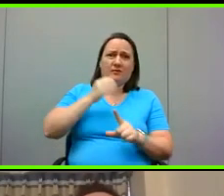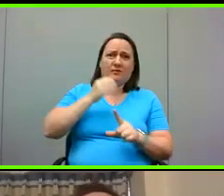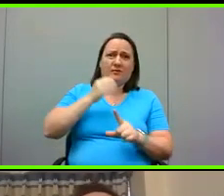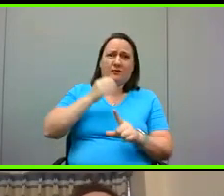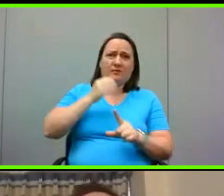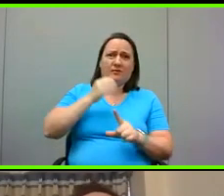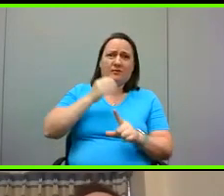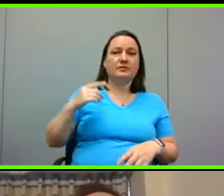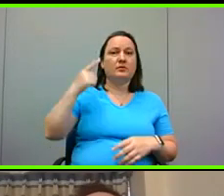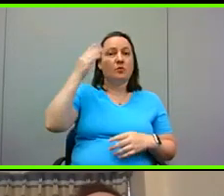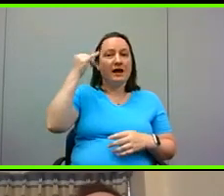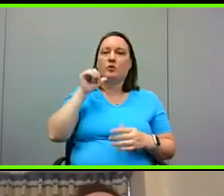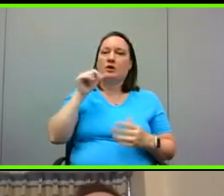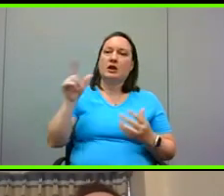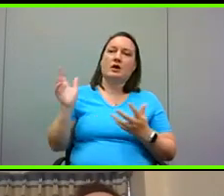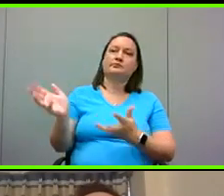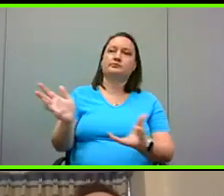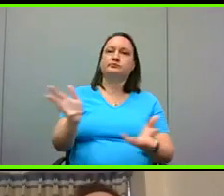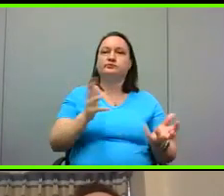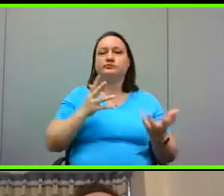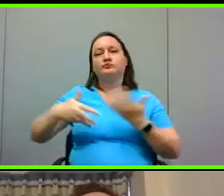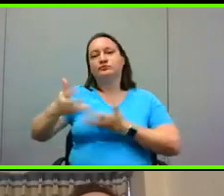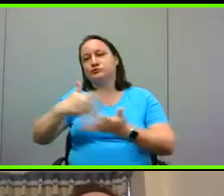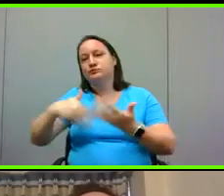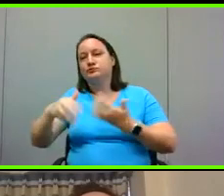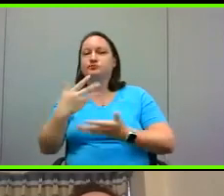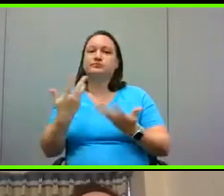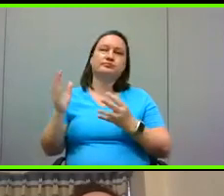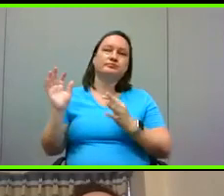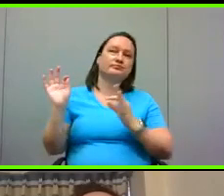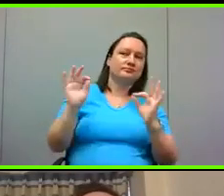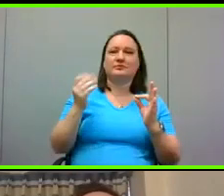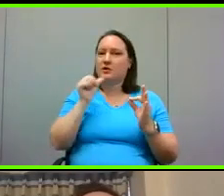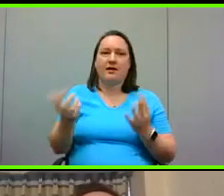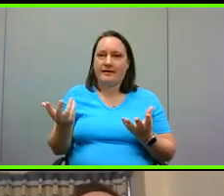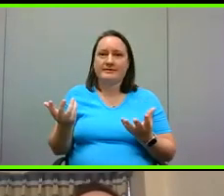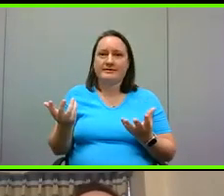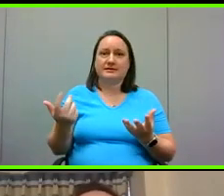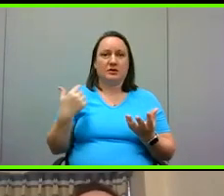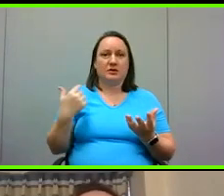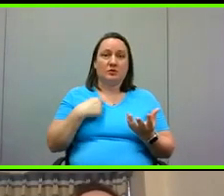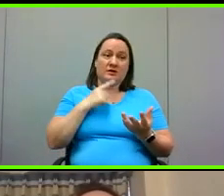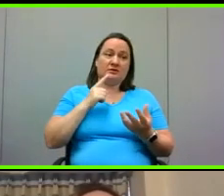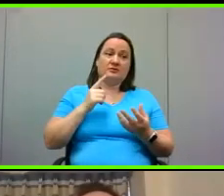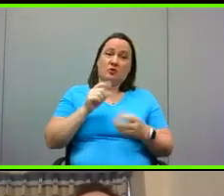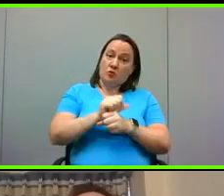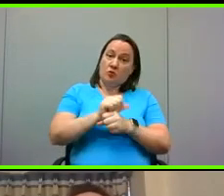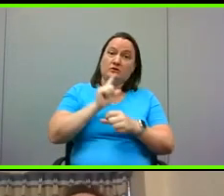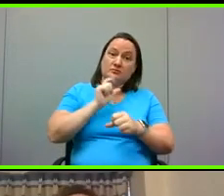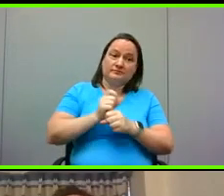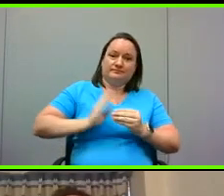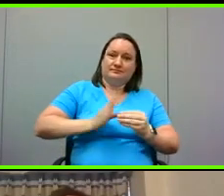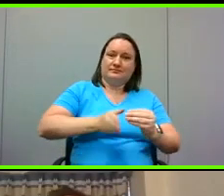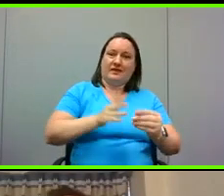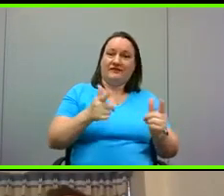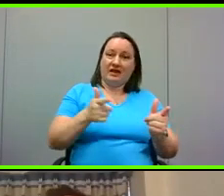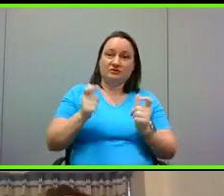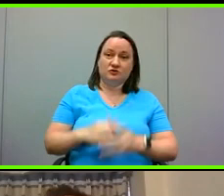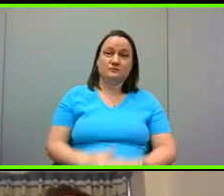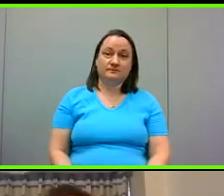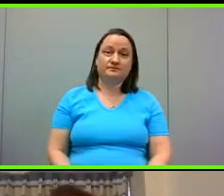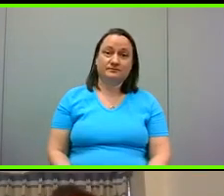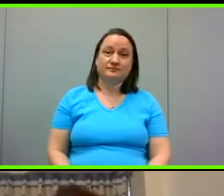the halls, having coffee. So work is actually being completed. Some of the things that you already know around